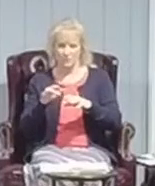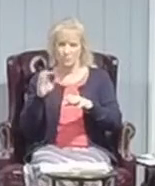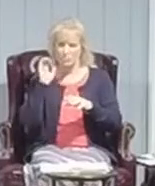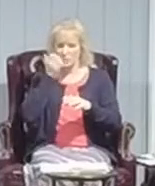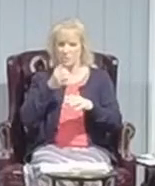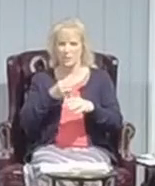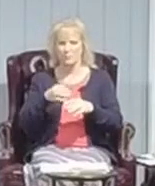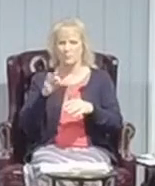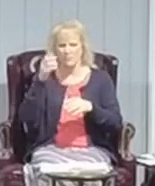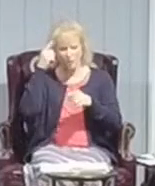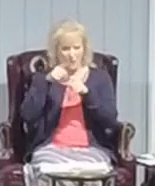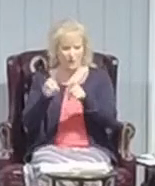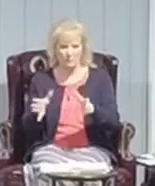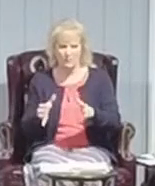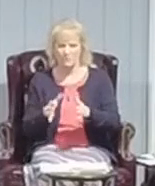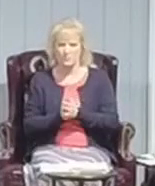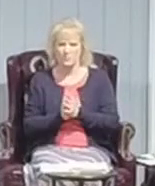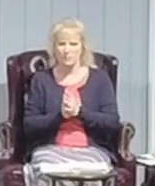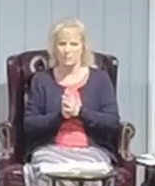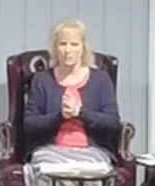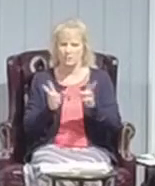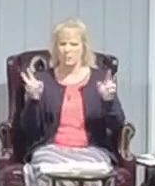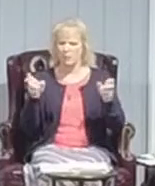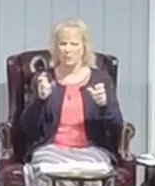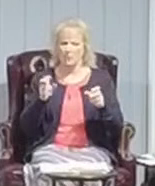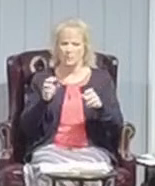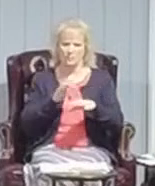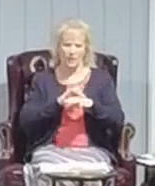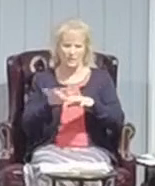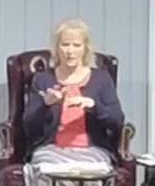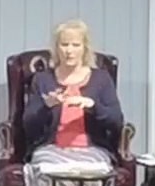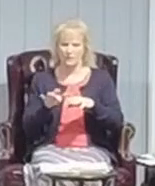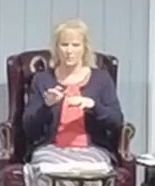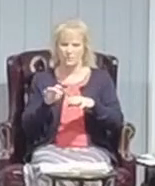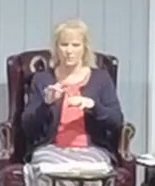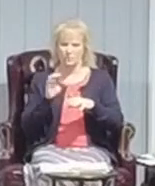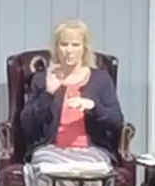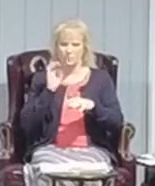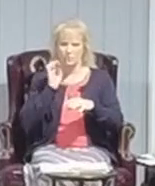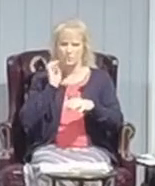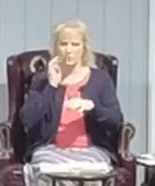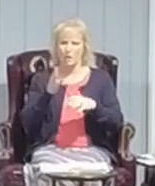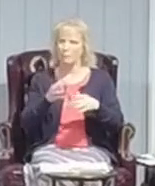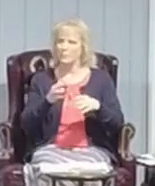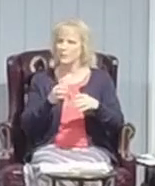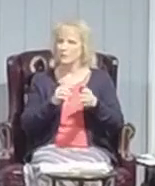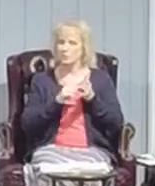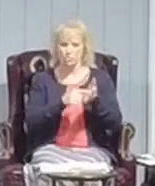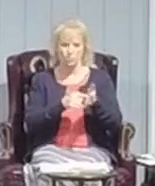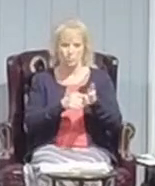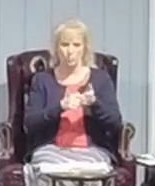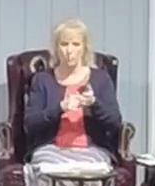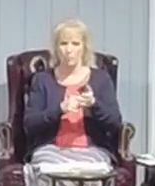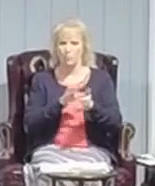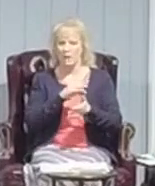Isaiah 47, 3, thy nakedness shall be uncovered, yea, thy shame shall be seen.